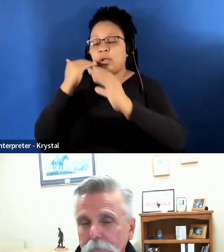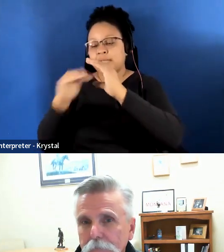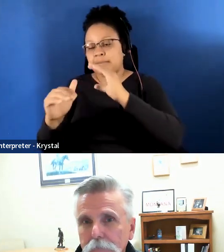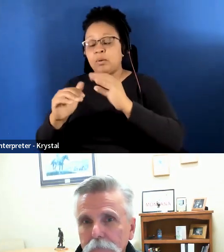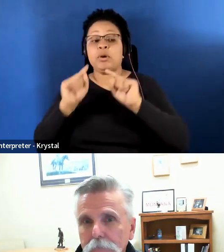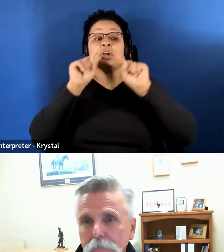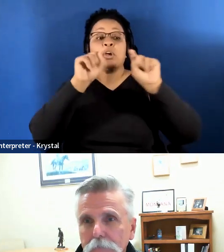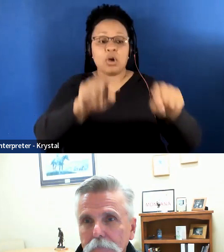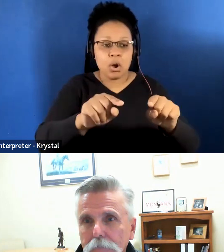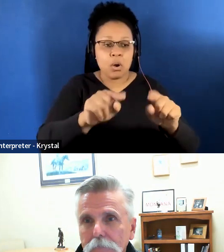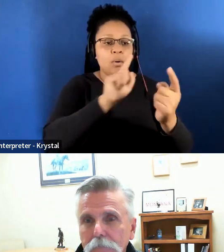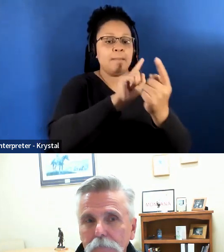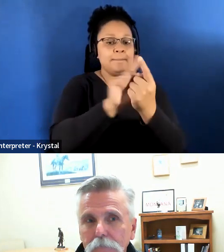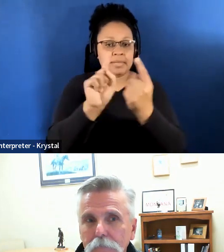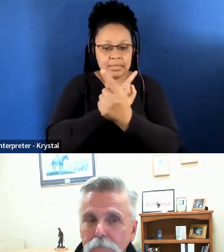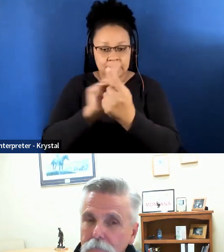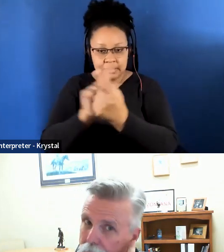description. We're going to go meet with them.